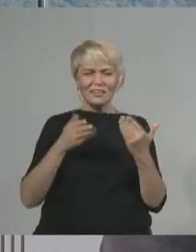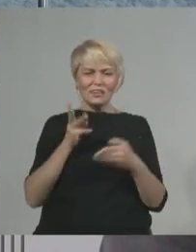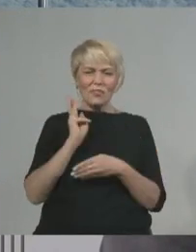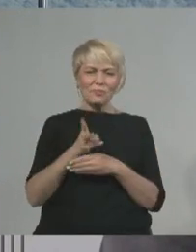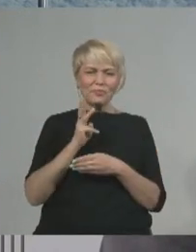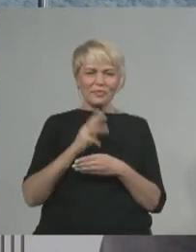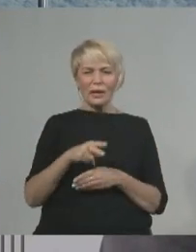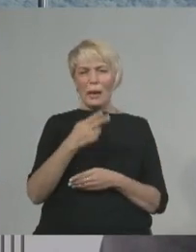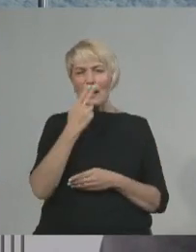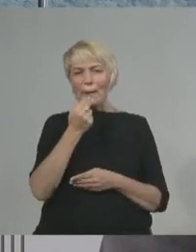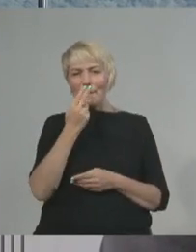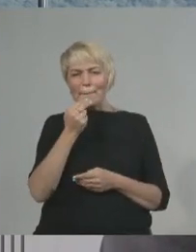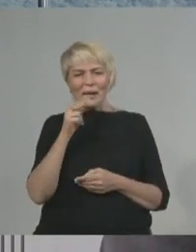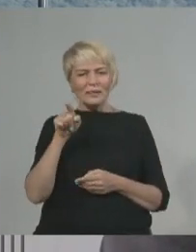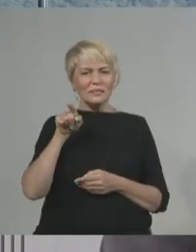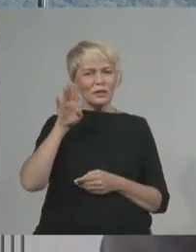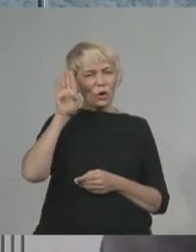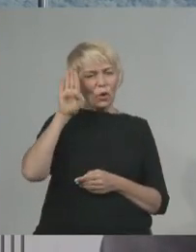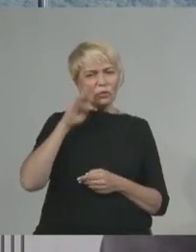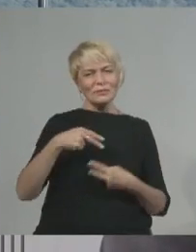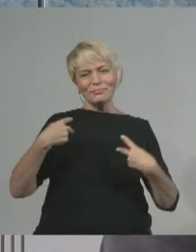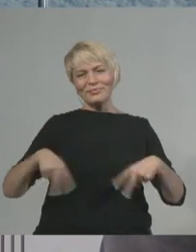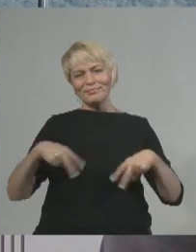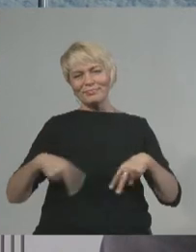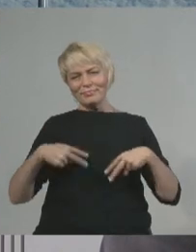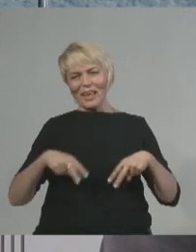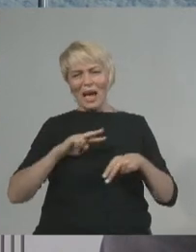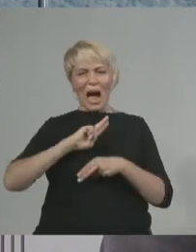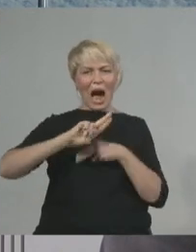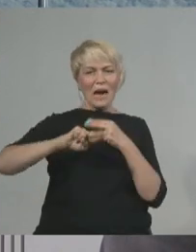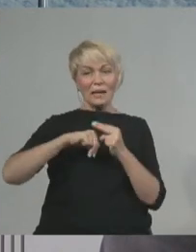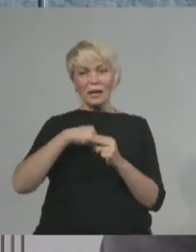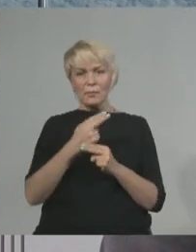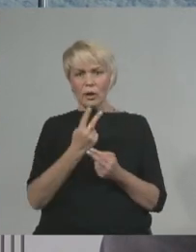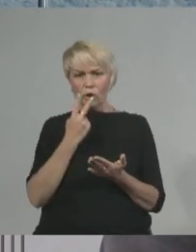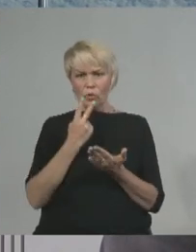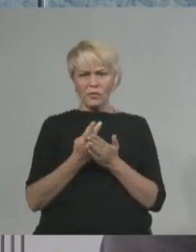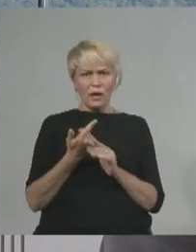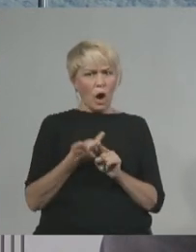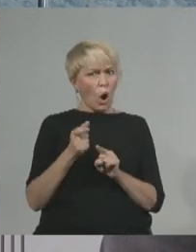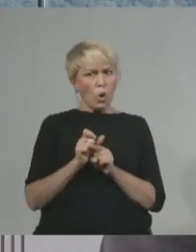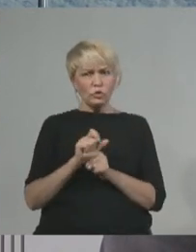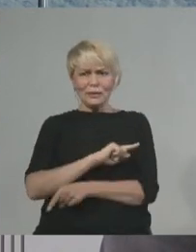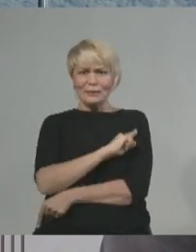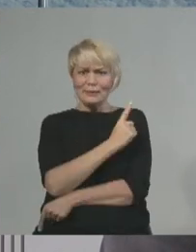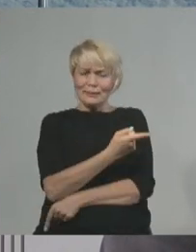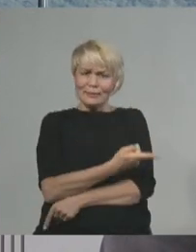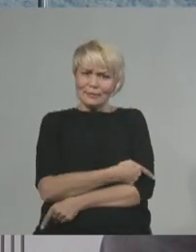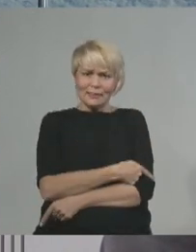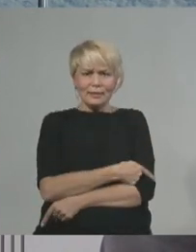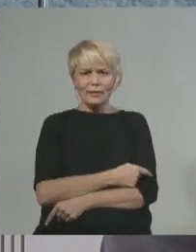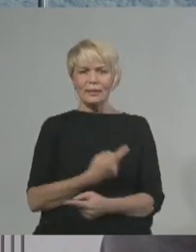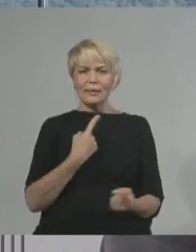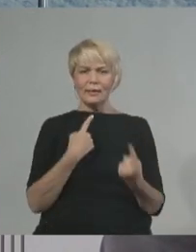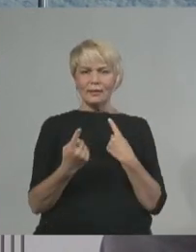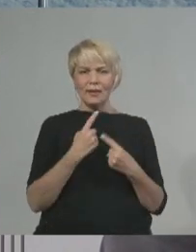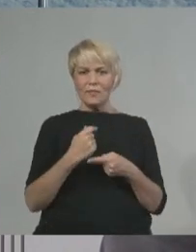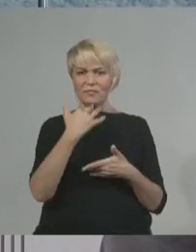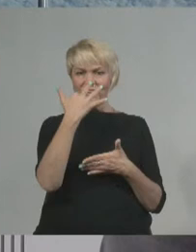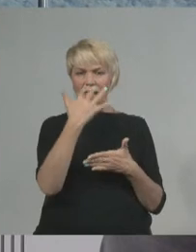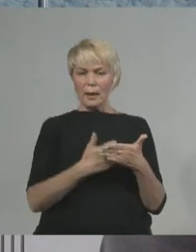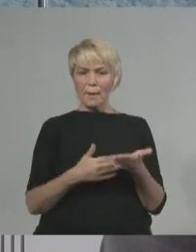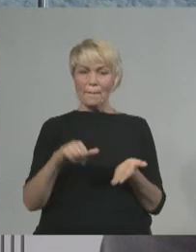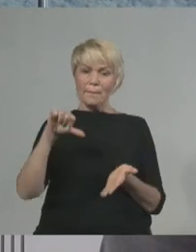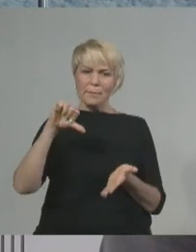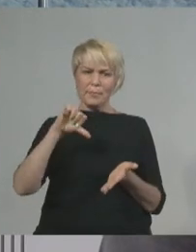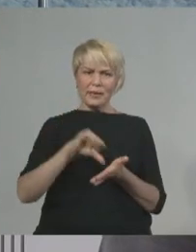some some just entertaining videos where the teenagers sing or dance and i saw a strong dialect in the comments